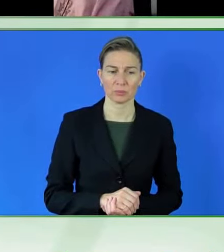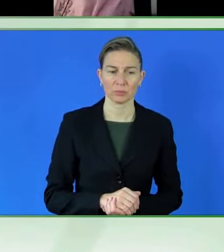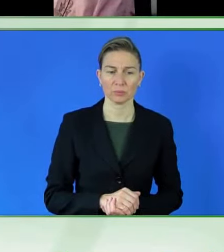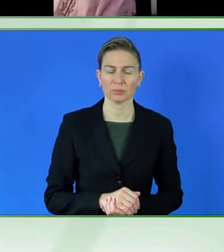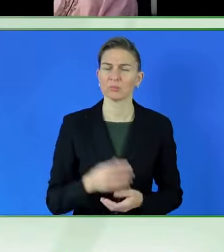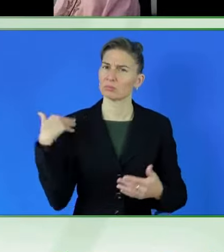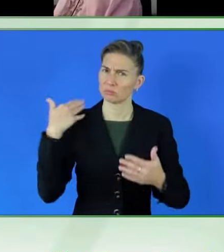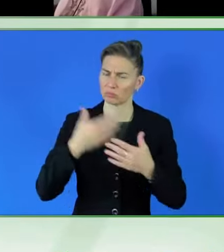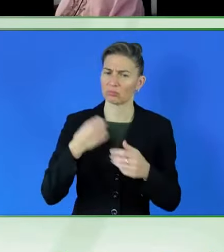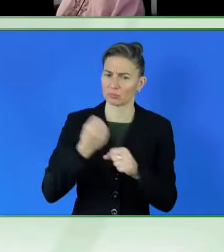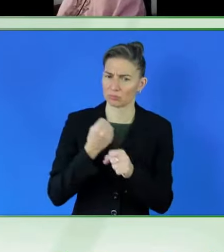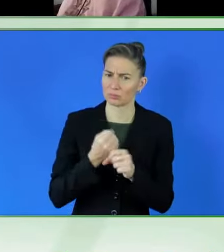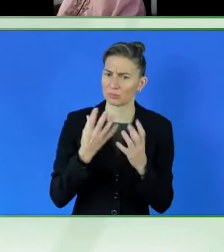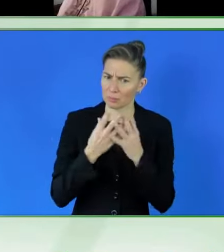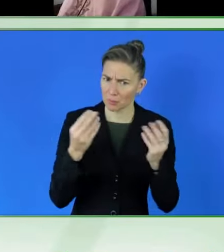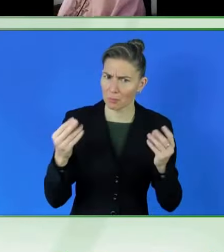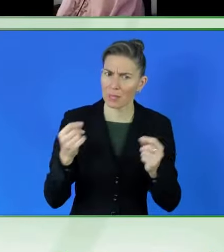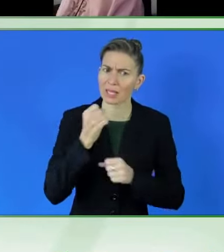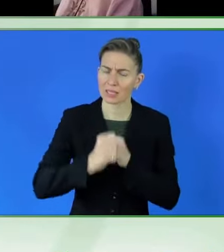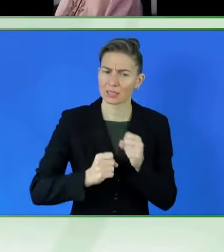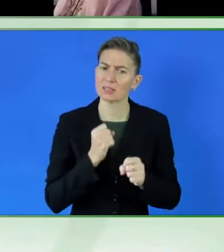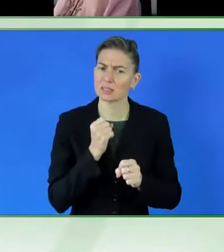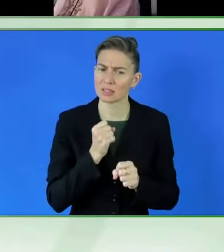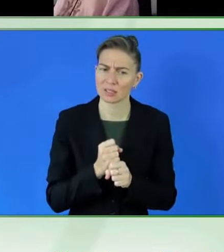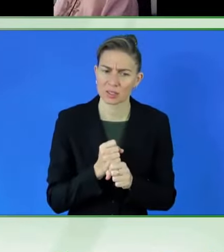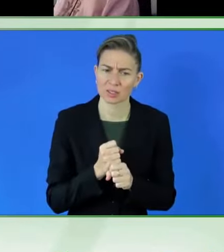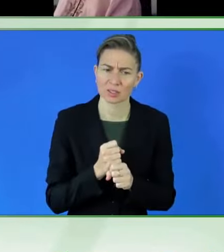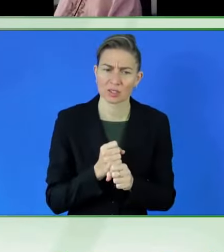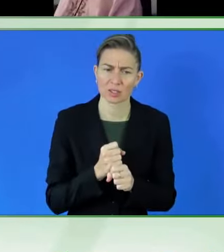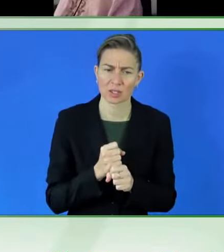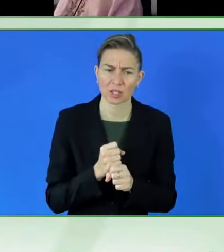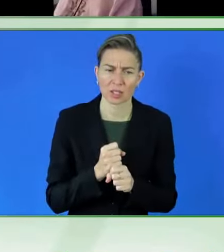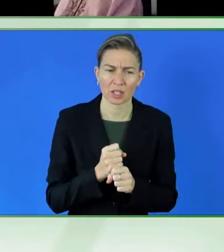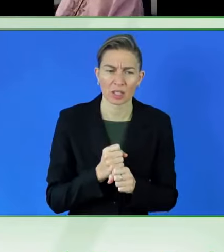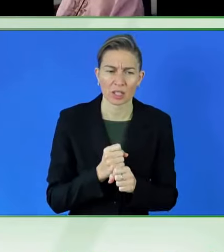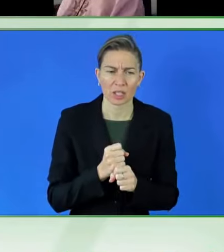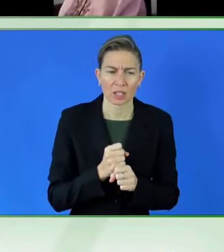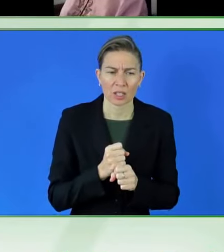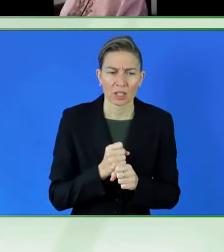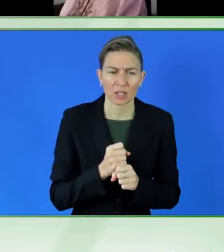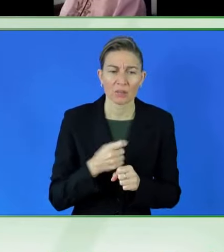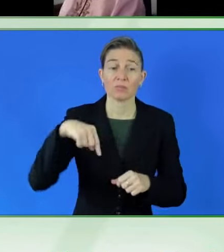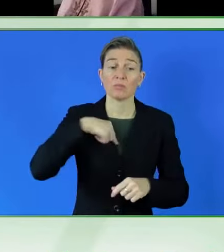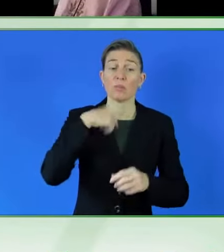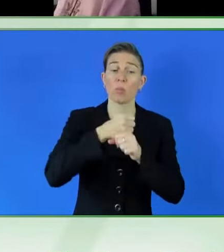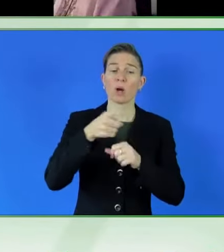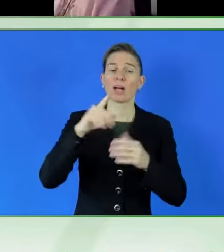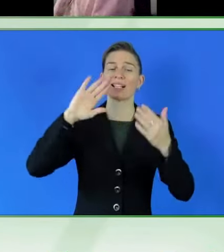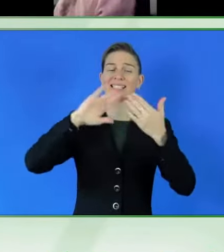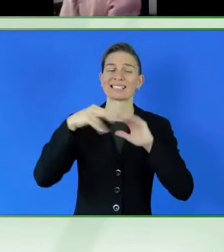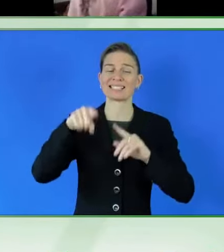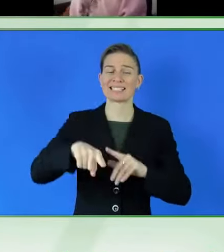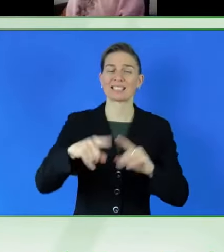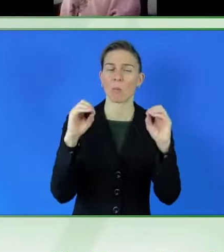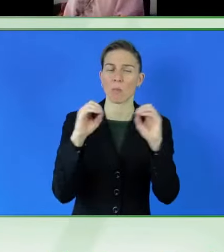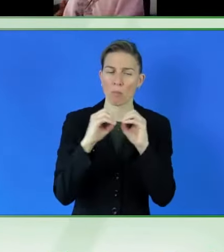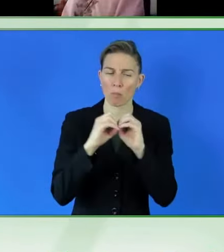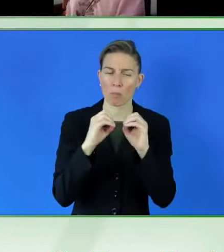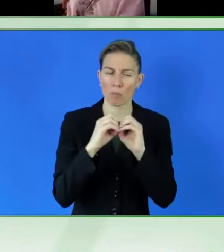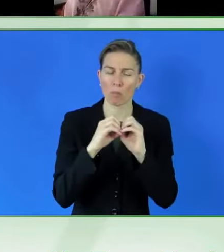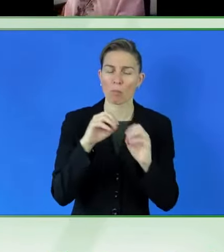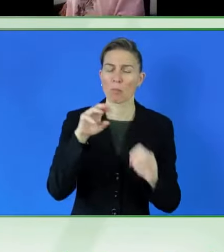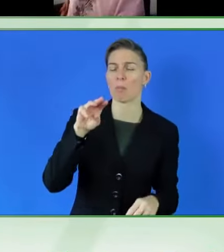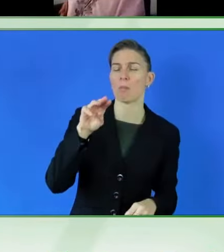accessible in the city of Mumbai, which is the financial capital of